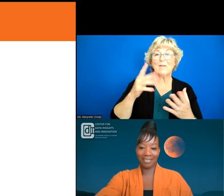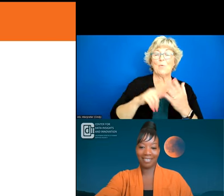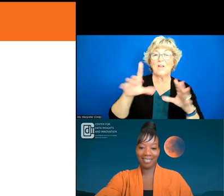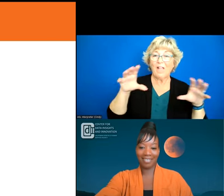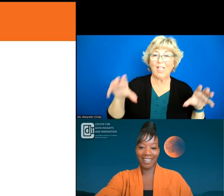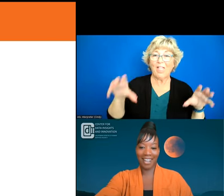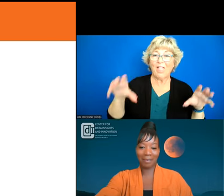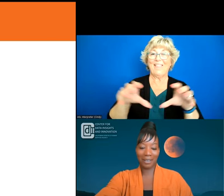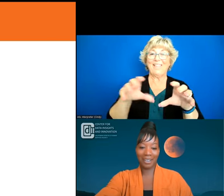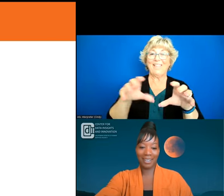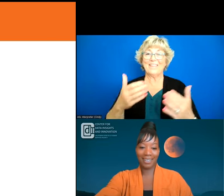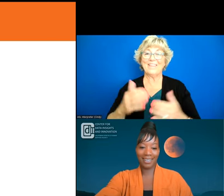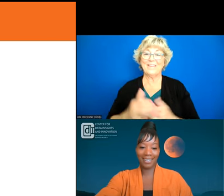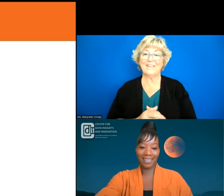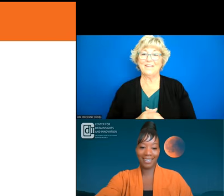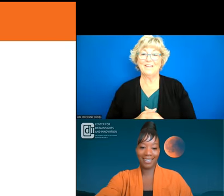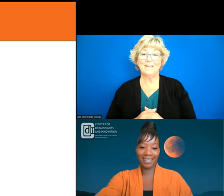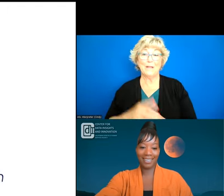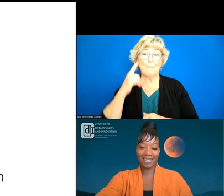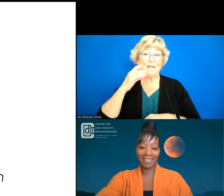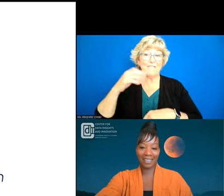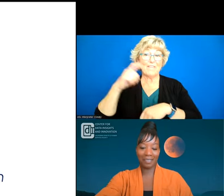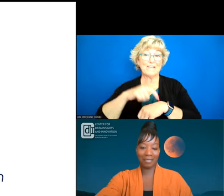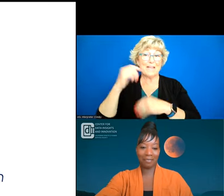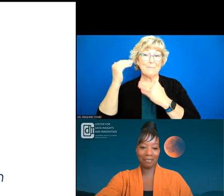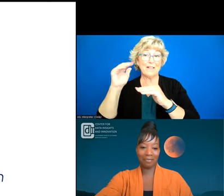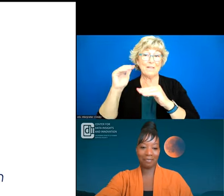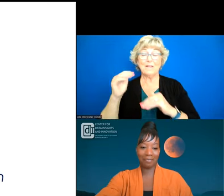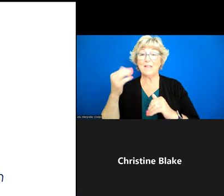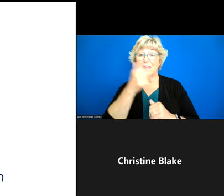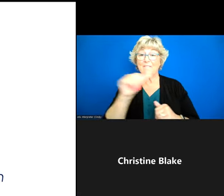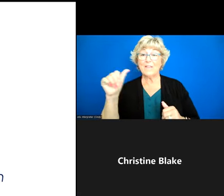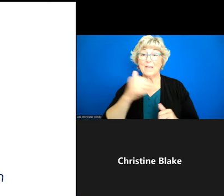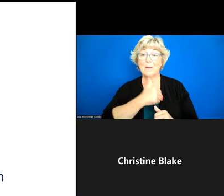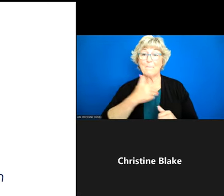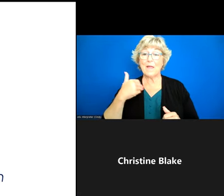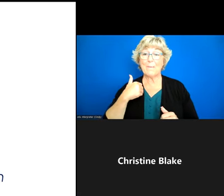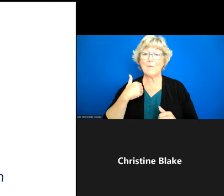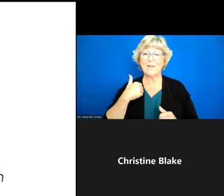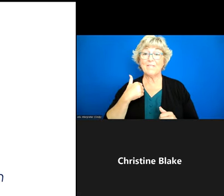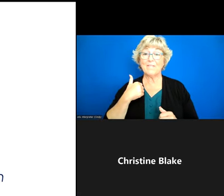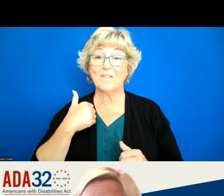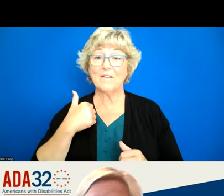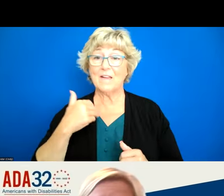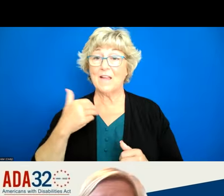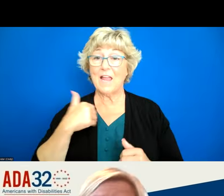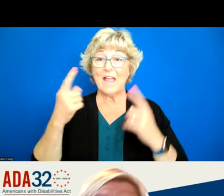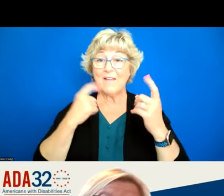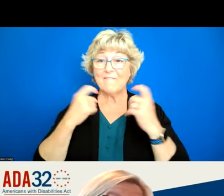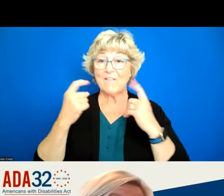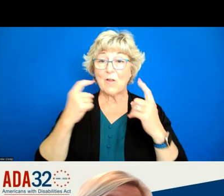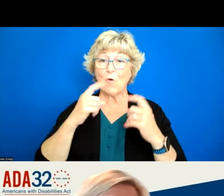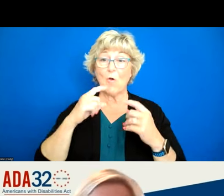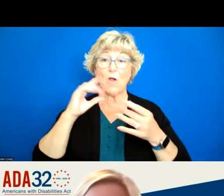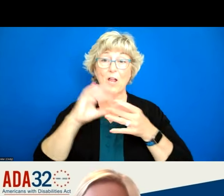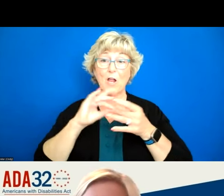appreciate it um given the time i will um if any members um of the partnership have a question or comment we have